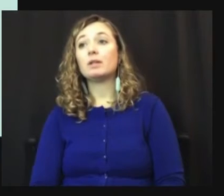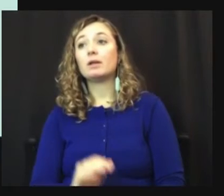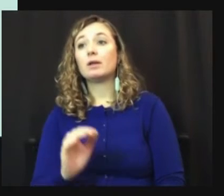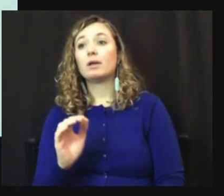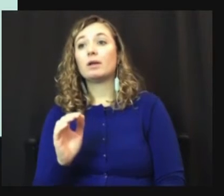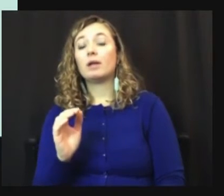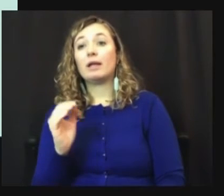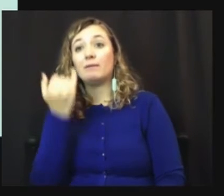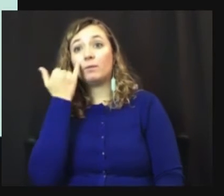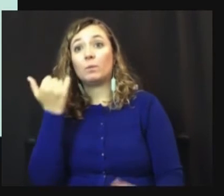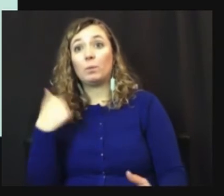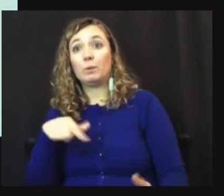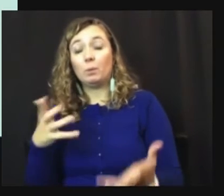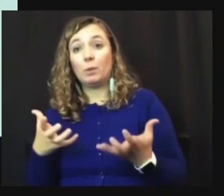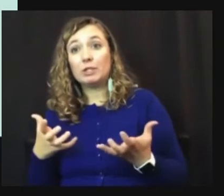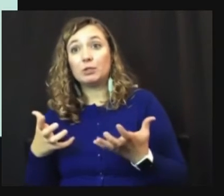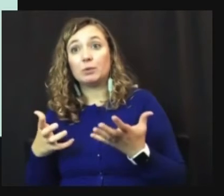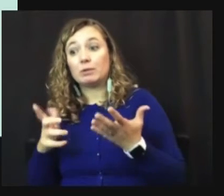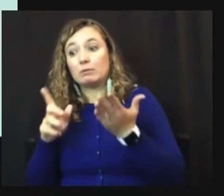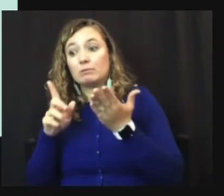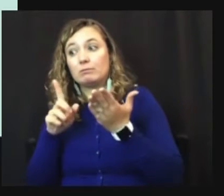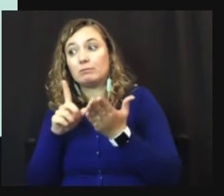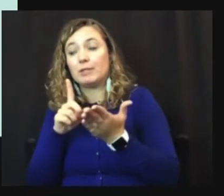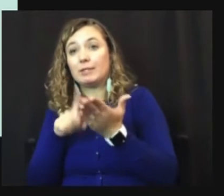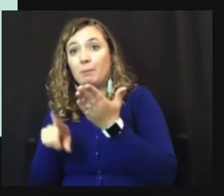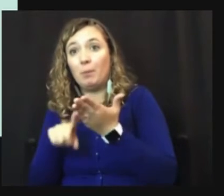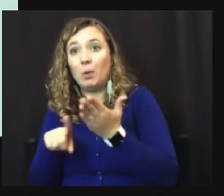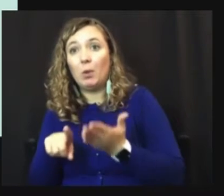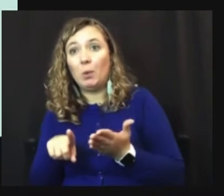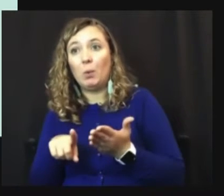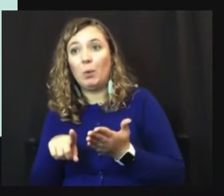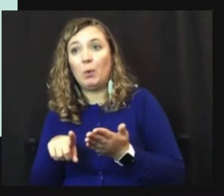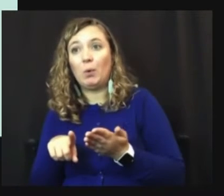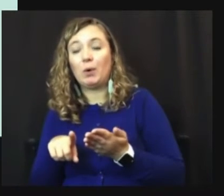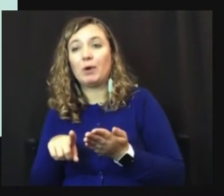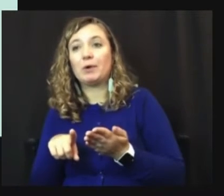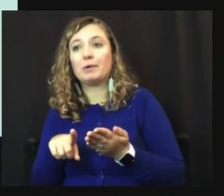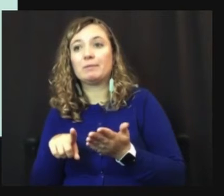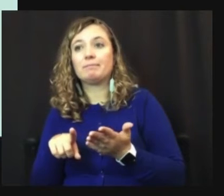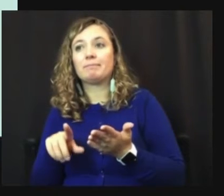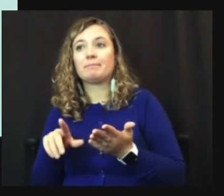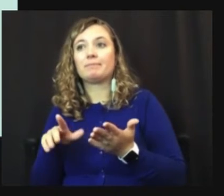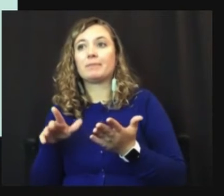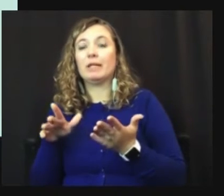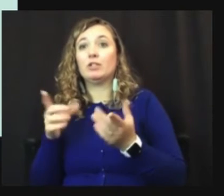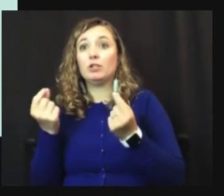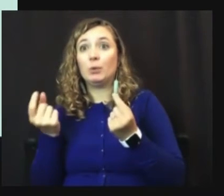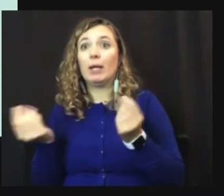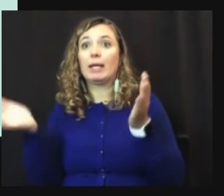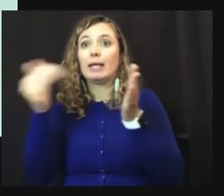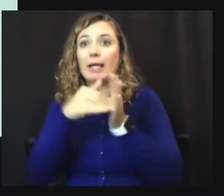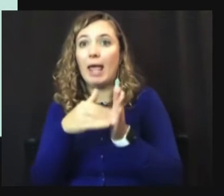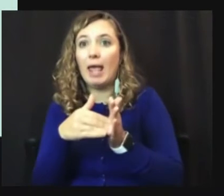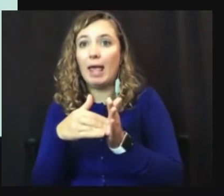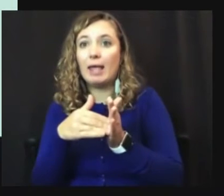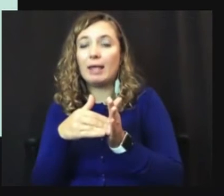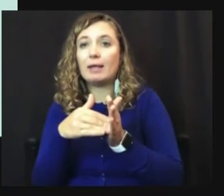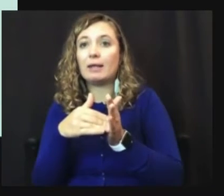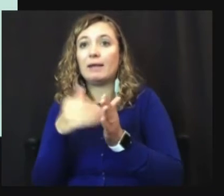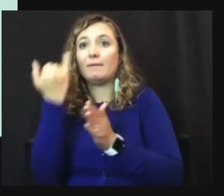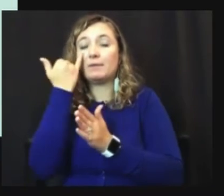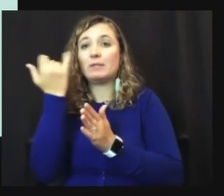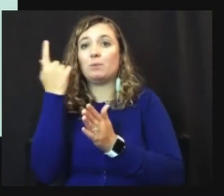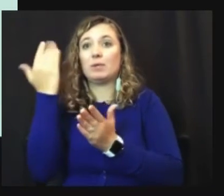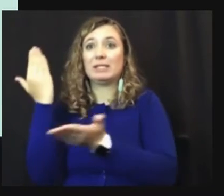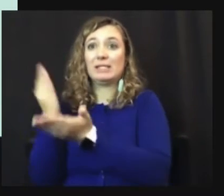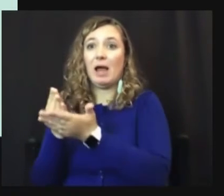not something that any of us can just turn on again right away or start doing throughout our days as a